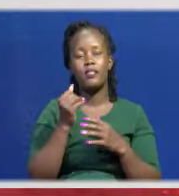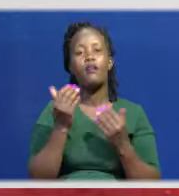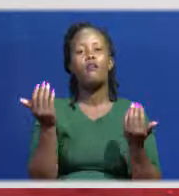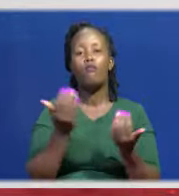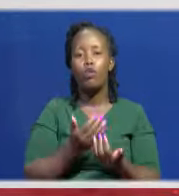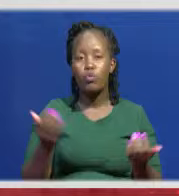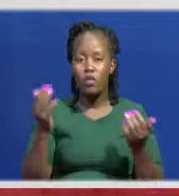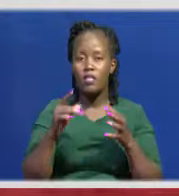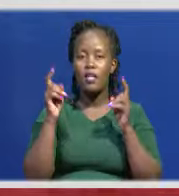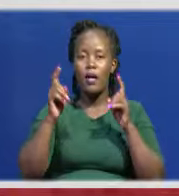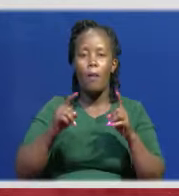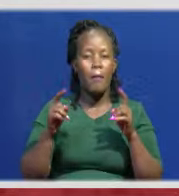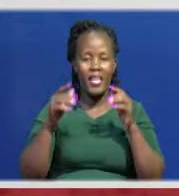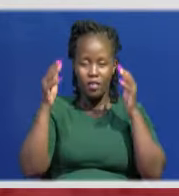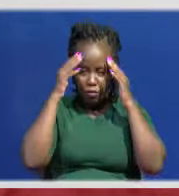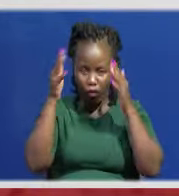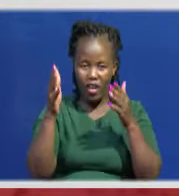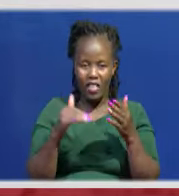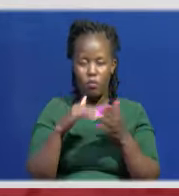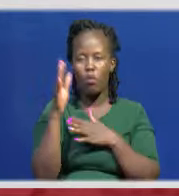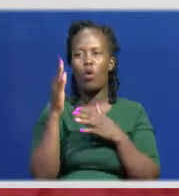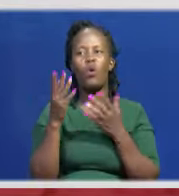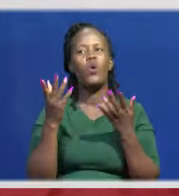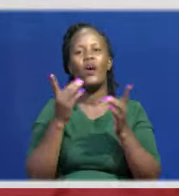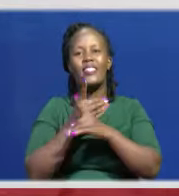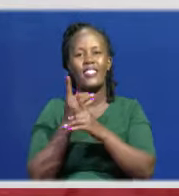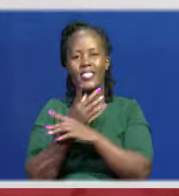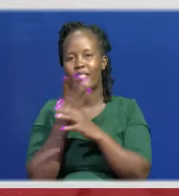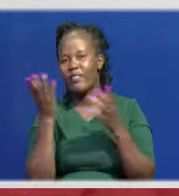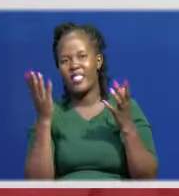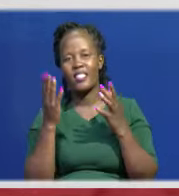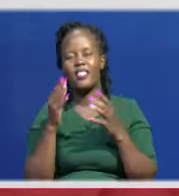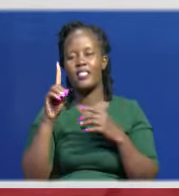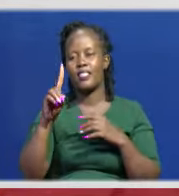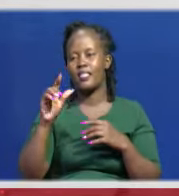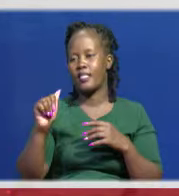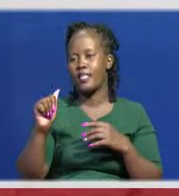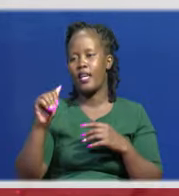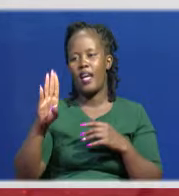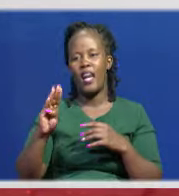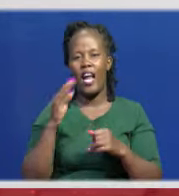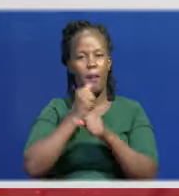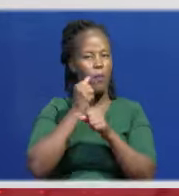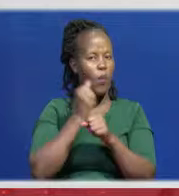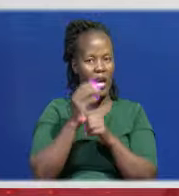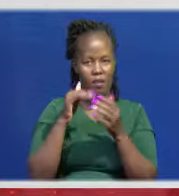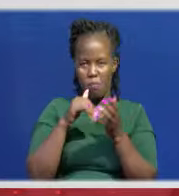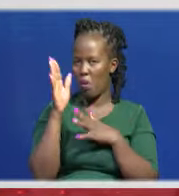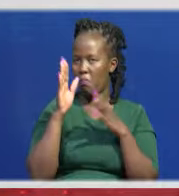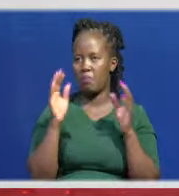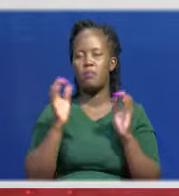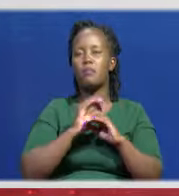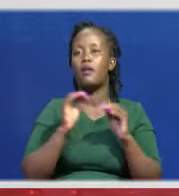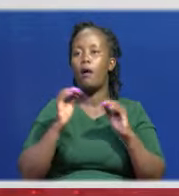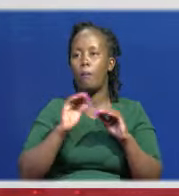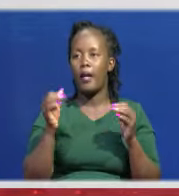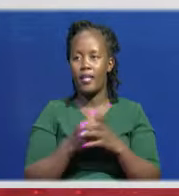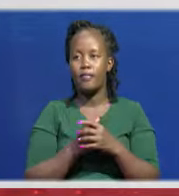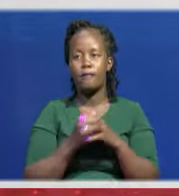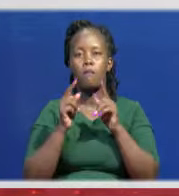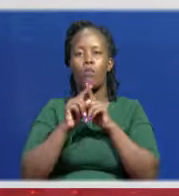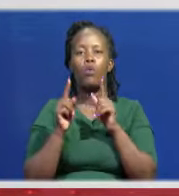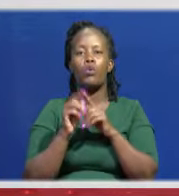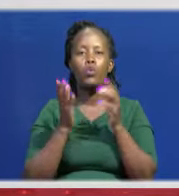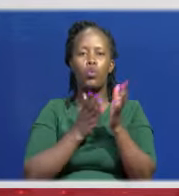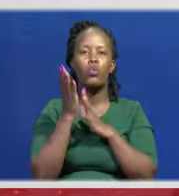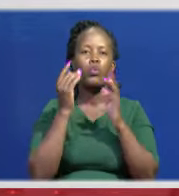on clinical decision making, not so much some of the lab work that is required to be done for TB. Mm-hmm. And through various